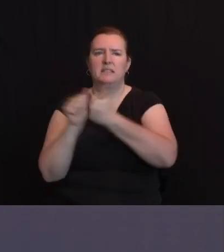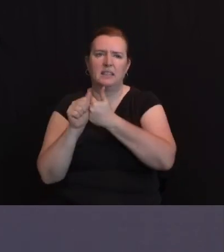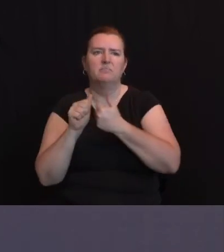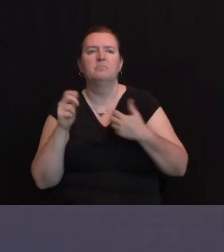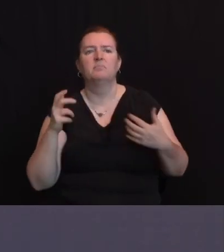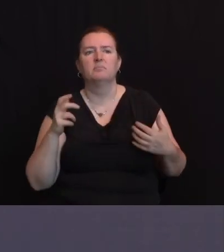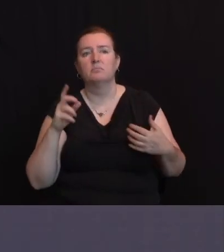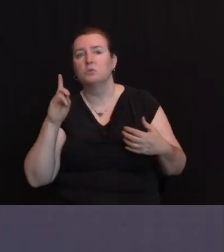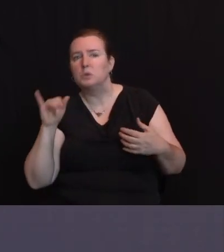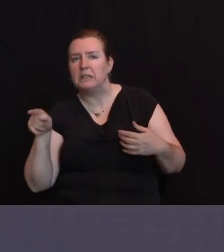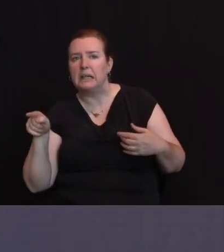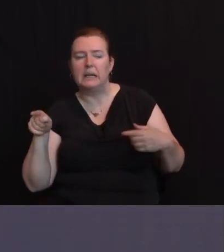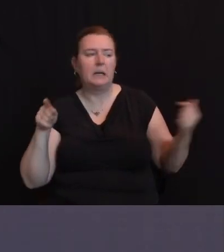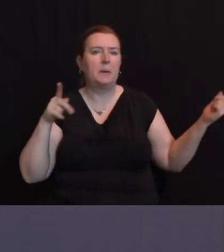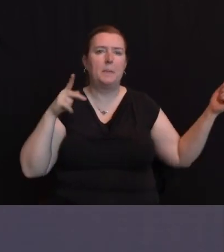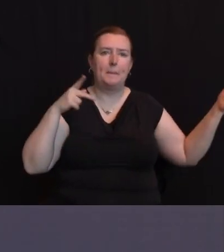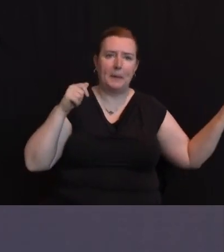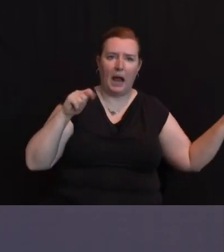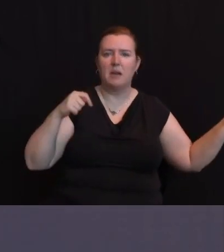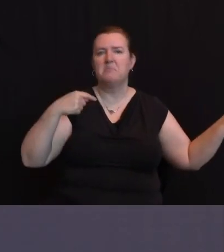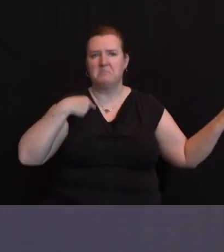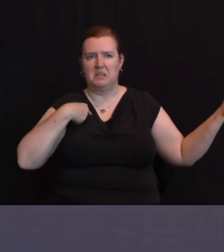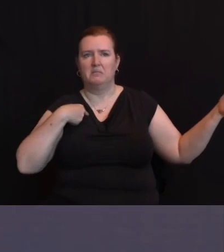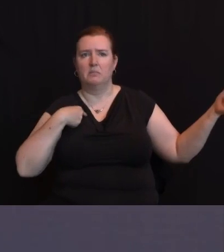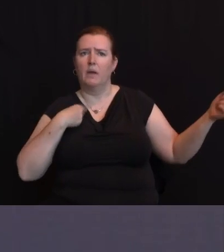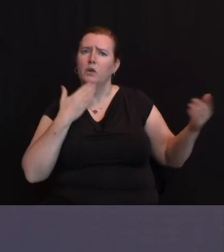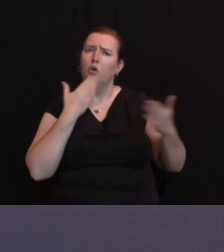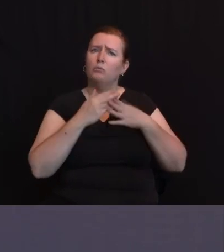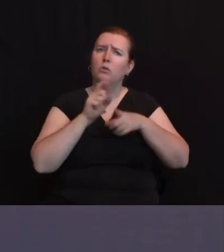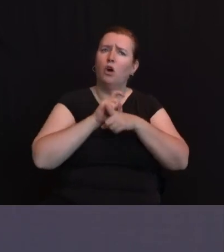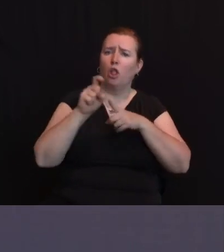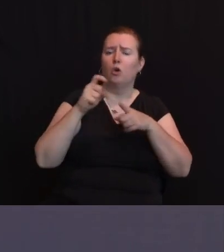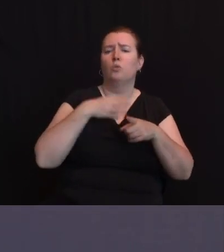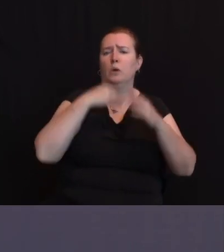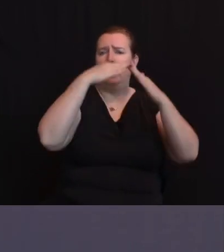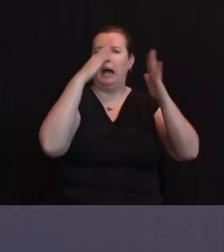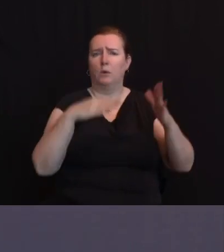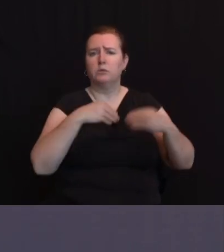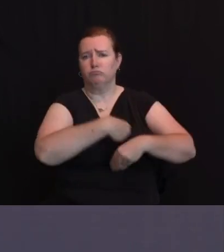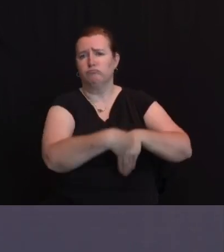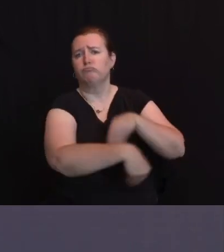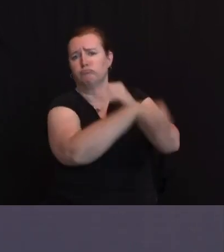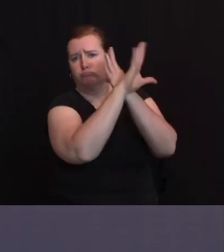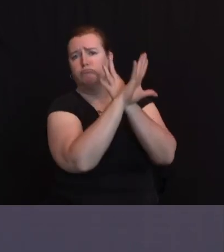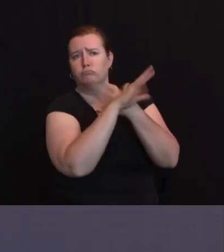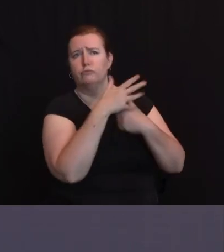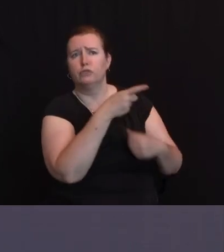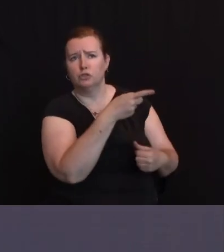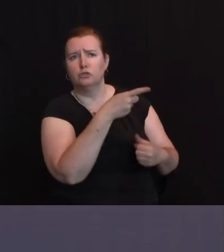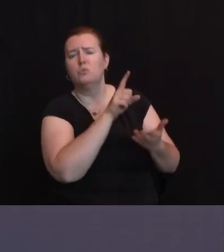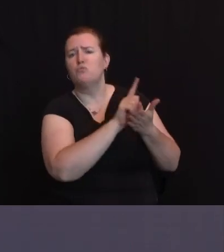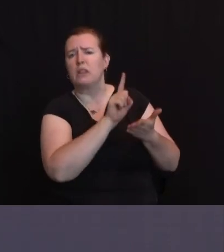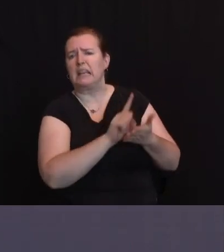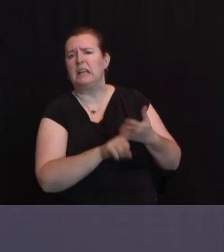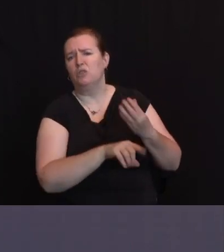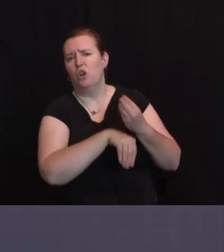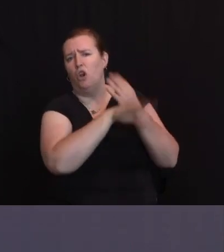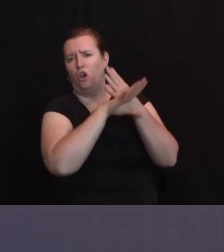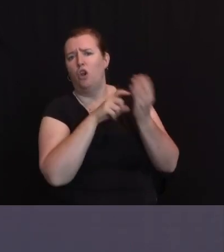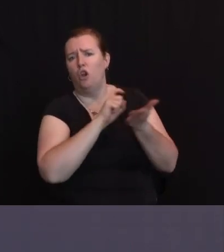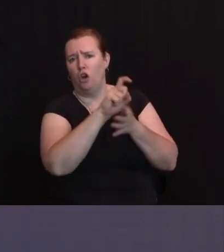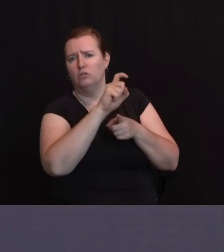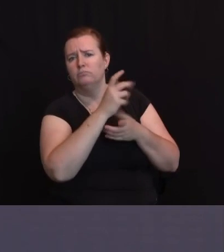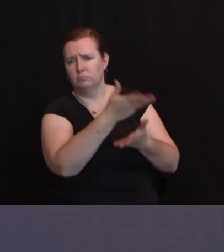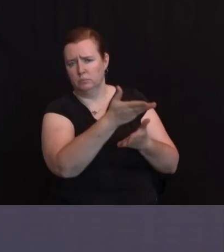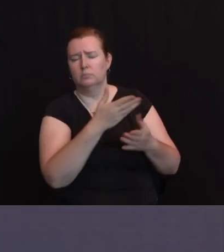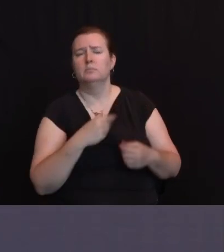Pat, on Monday with the White House, our weekly call. There's clearly